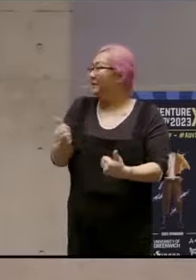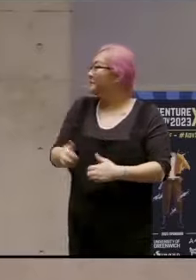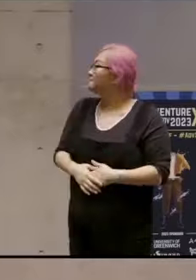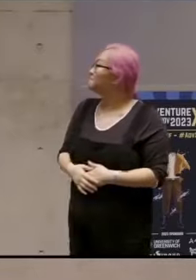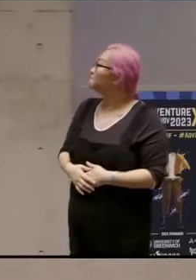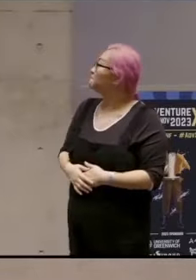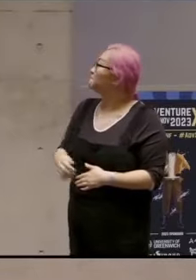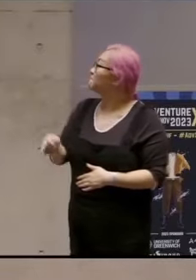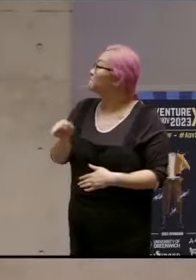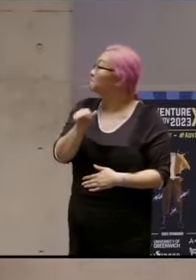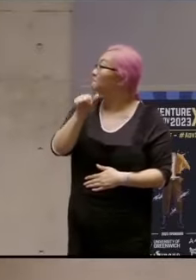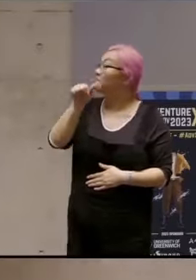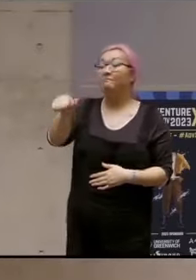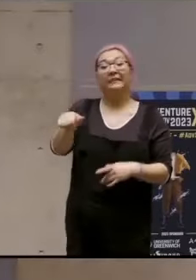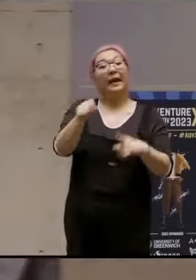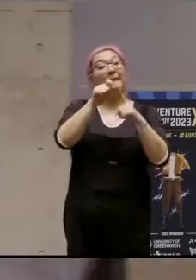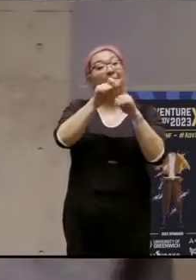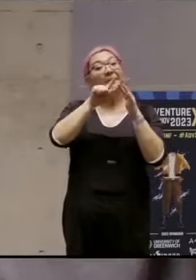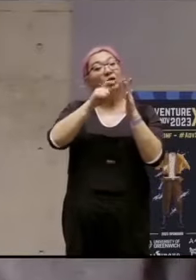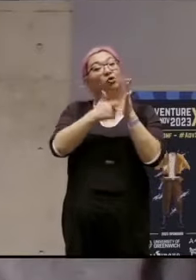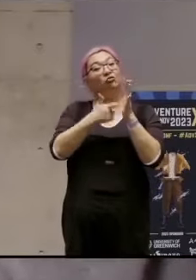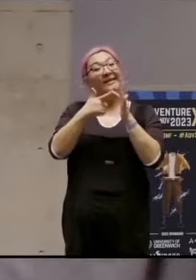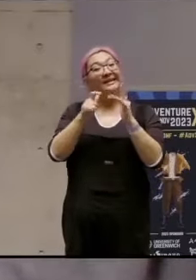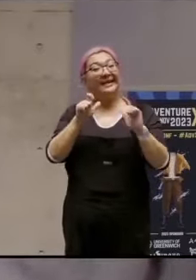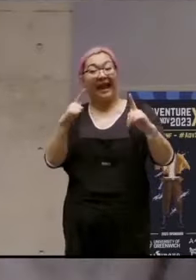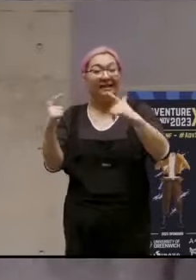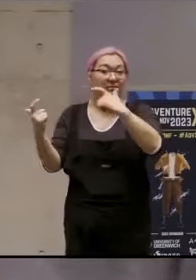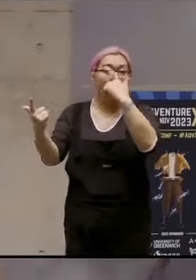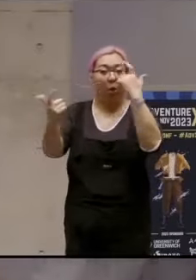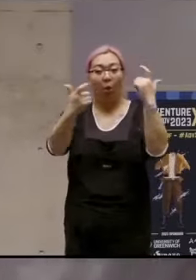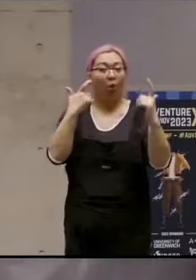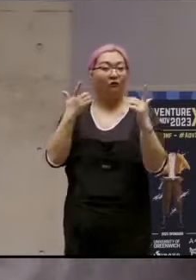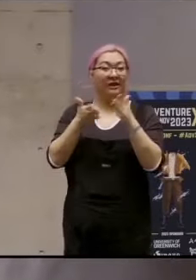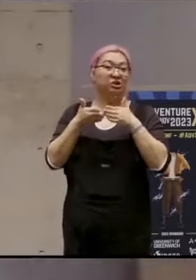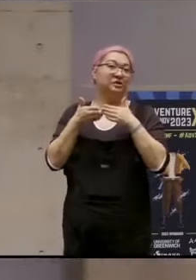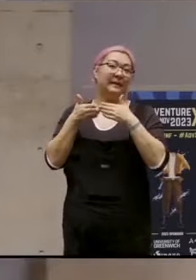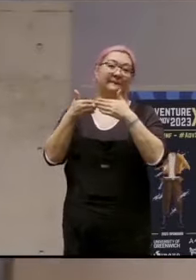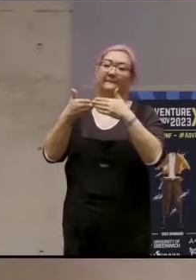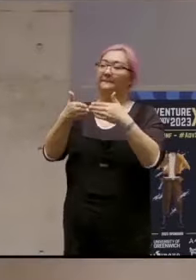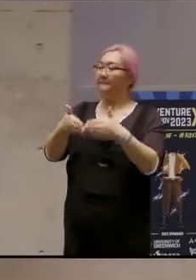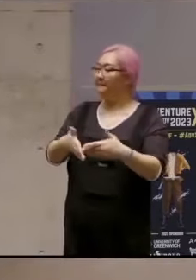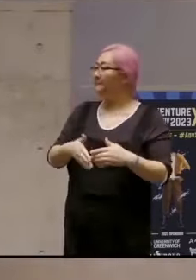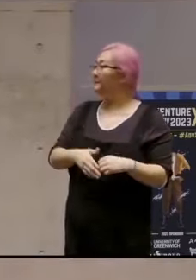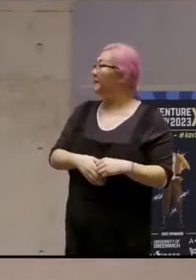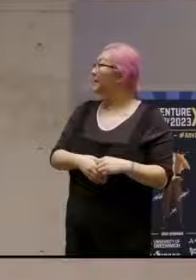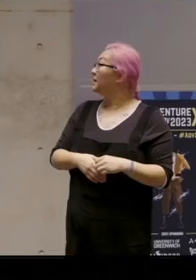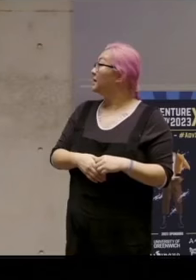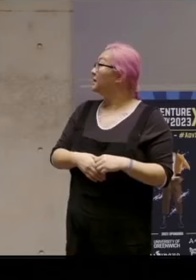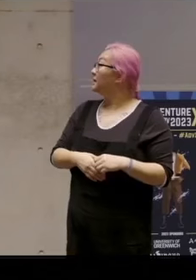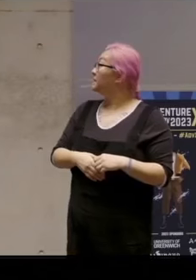Piri, the explorer ship. Yeah, the last taste is Piri the Explorer Ship, a mist-like adventure